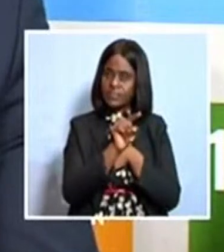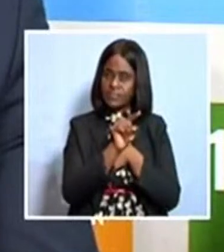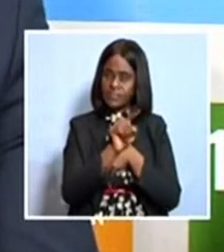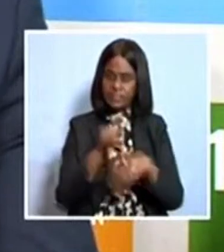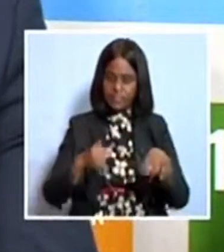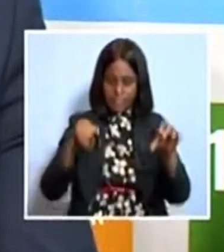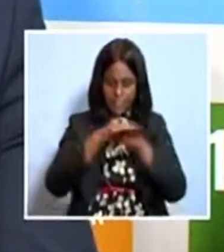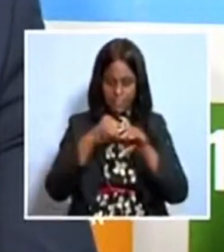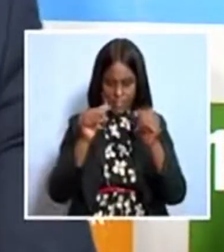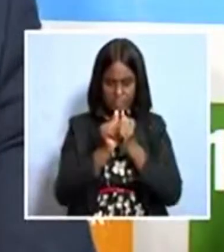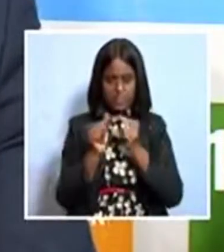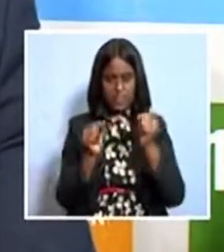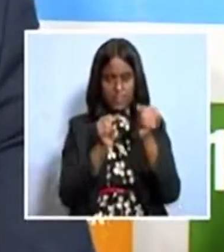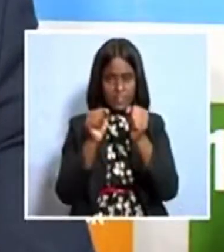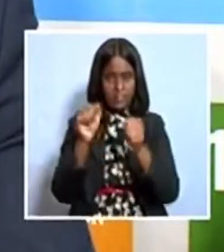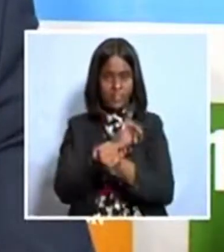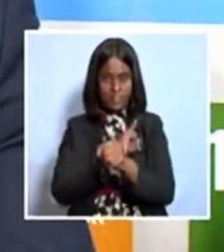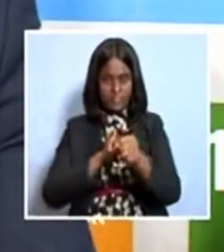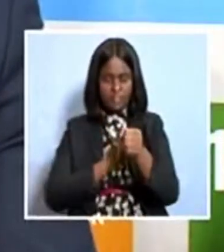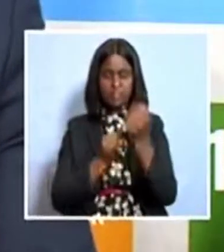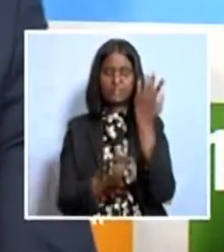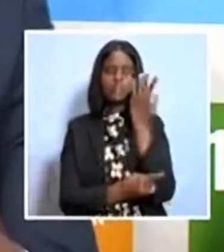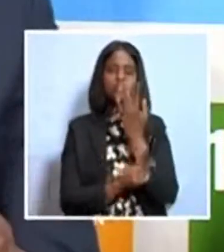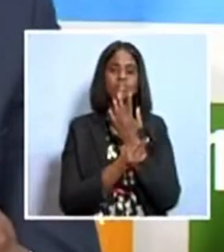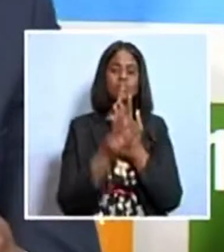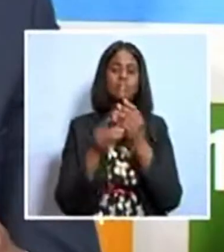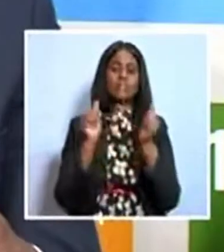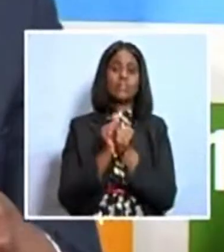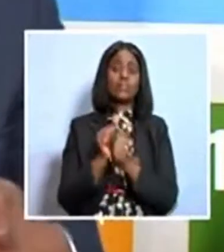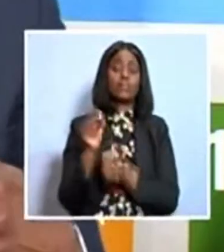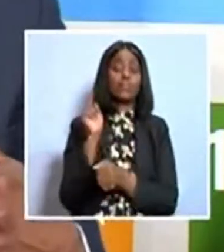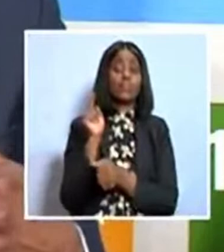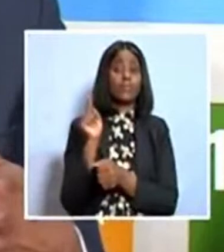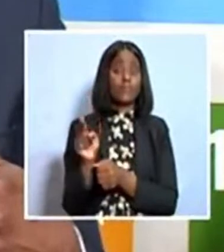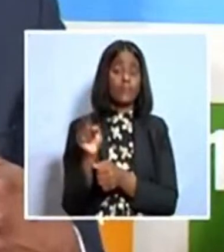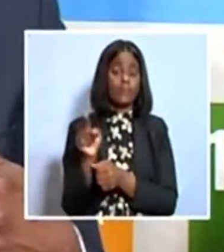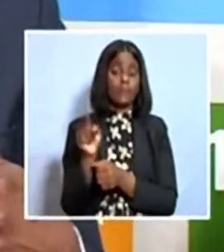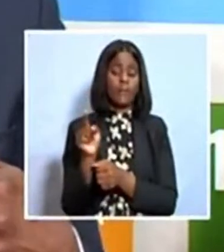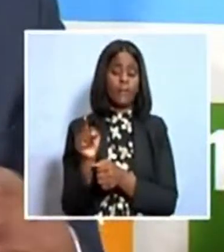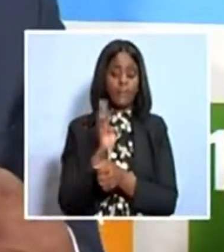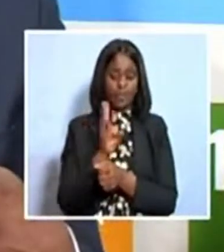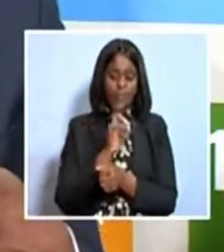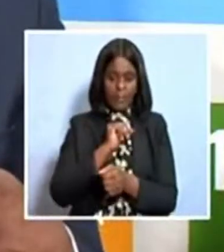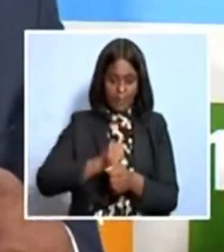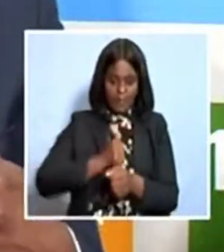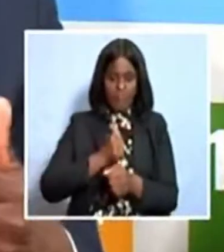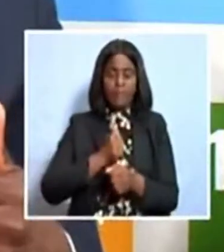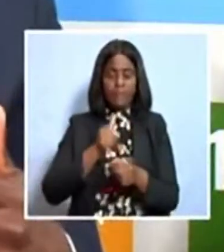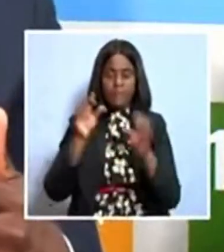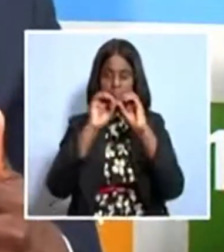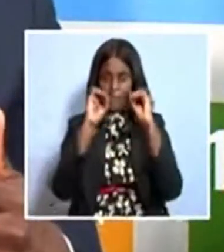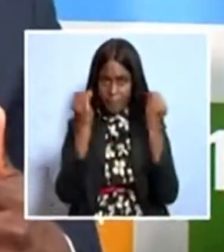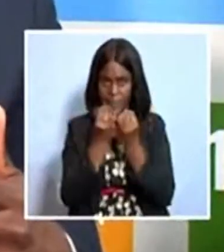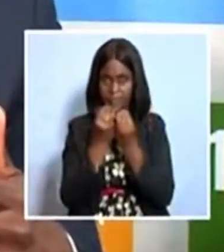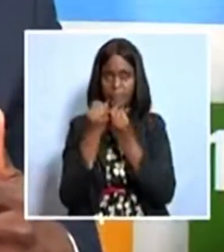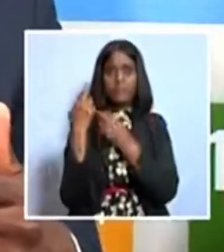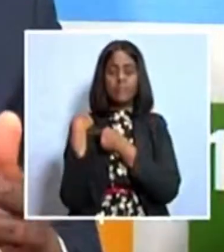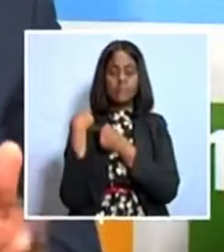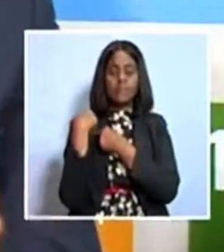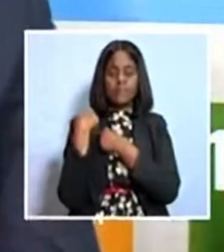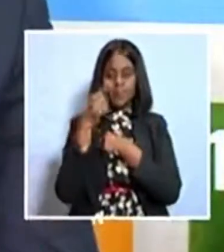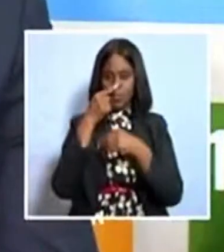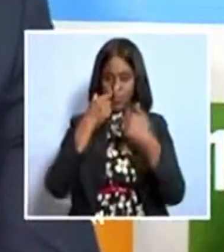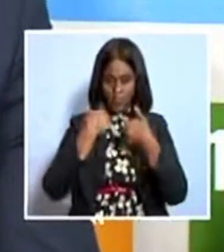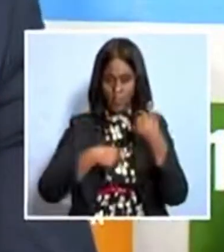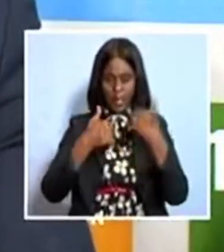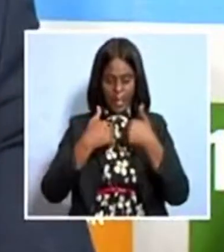inclusive and sustainable industrial development. So with that, we are the primary organization that has to